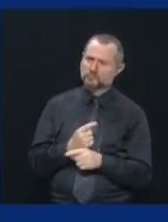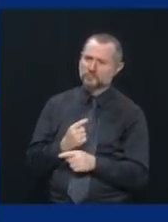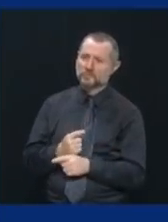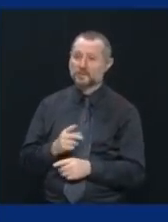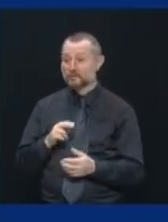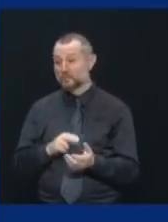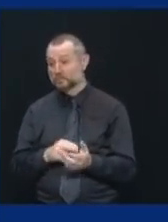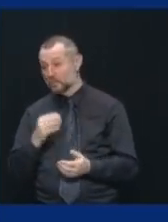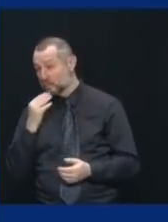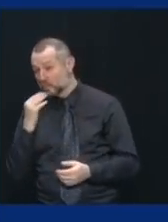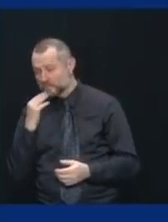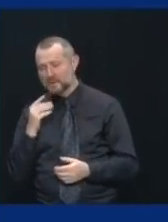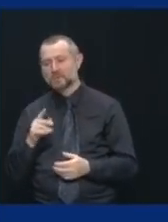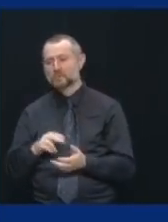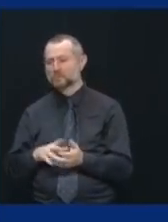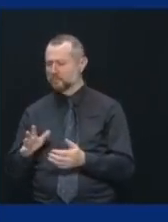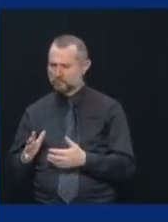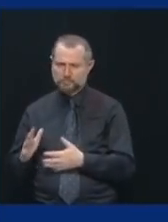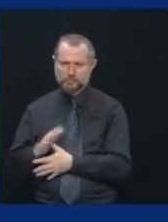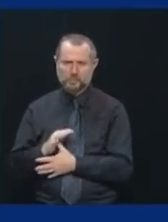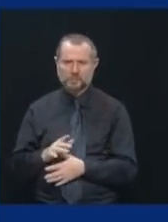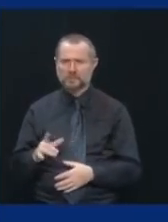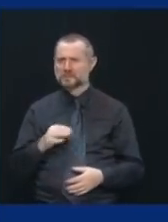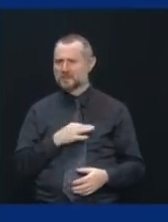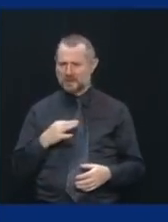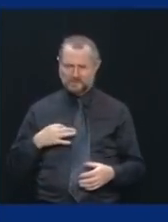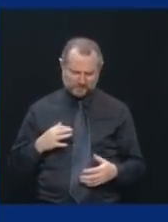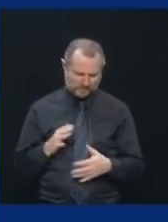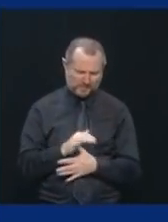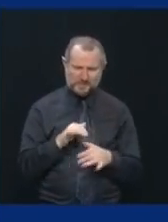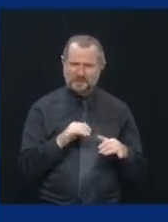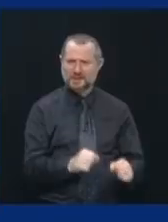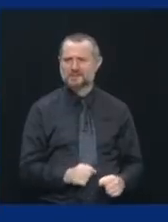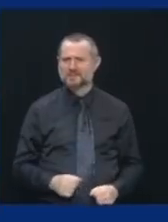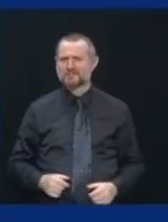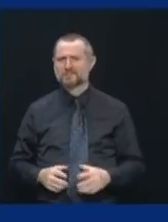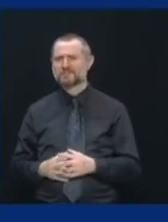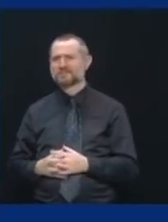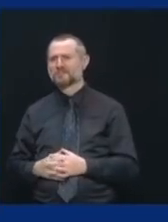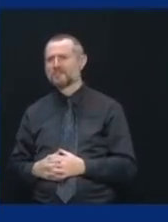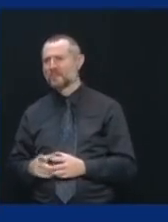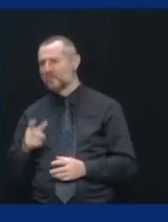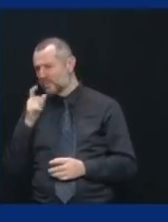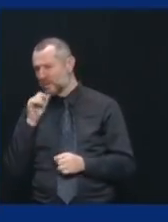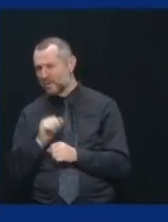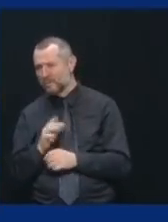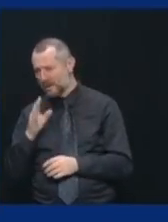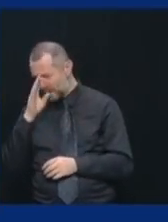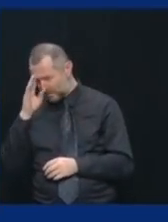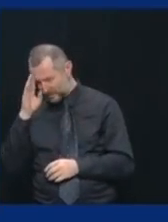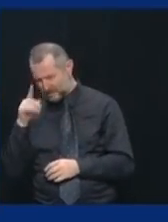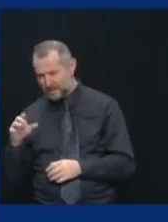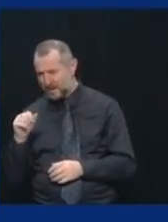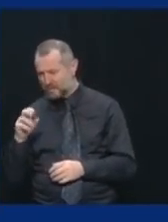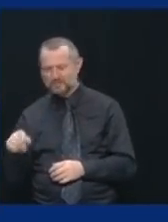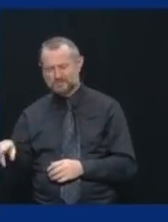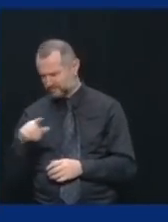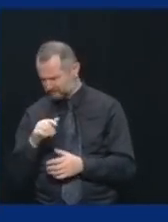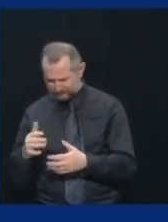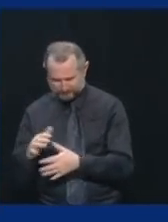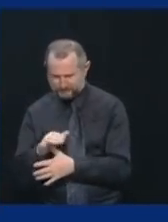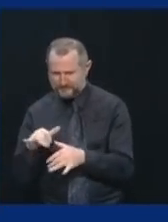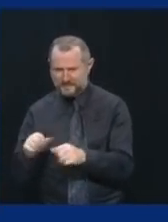homes, yes. Staff in nursing homes, yes. Staff in hospitals, yes. Essential